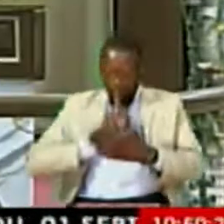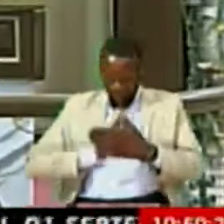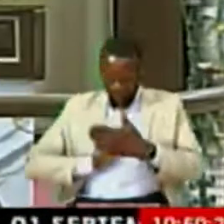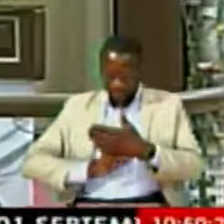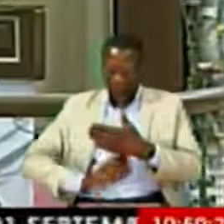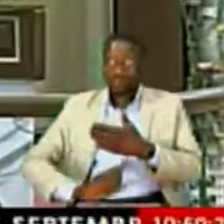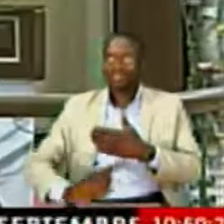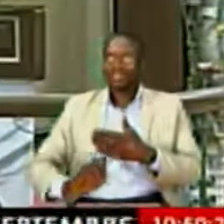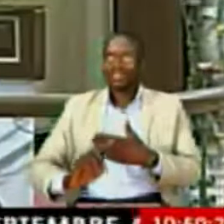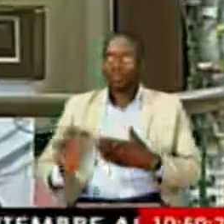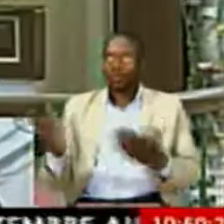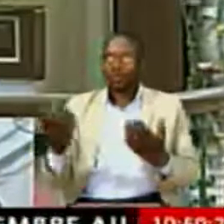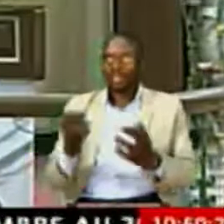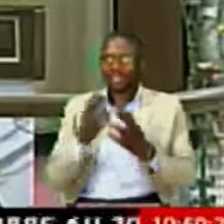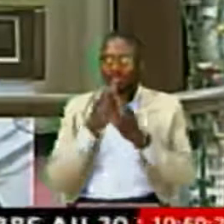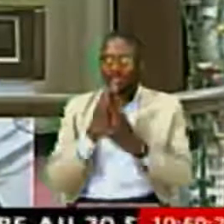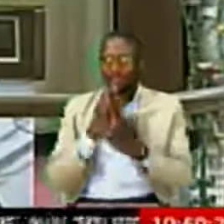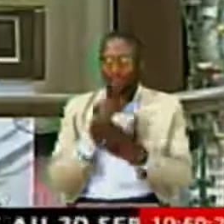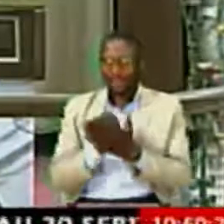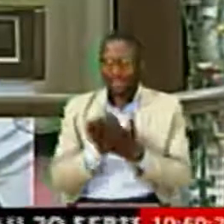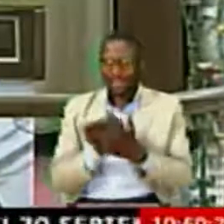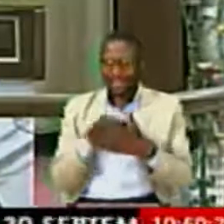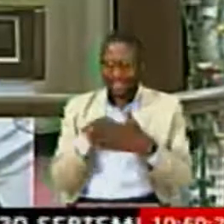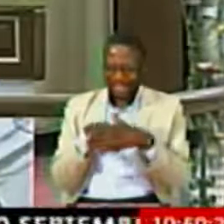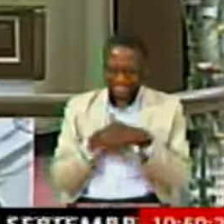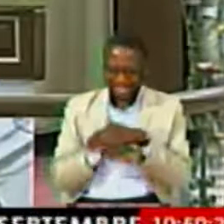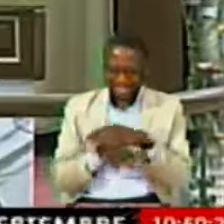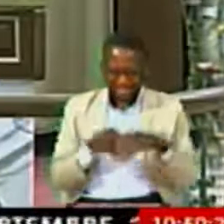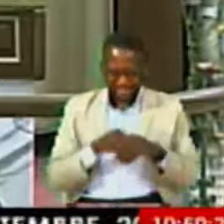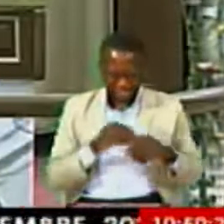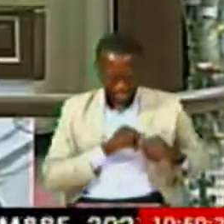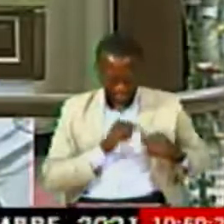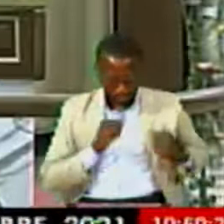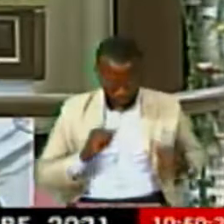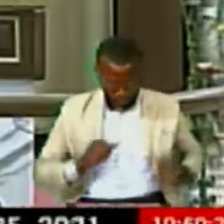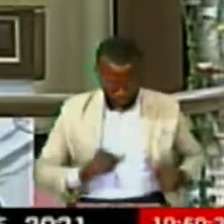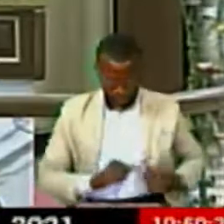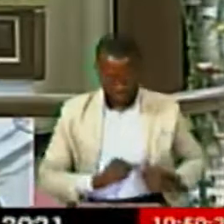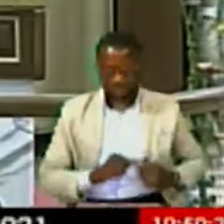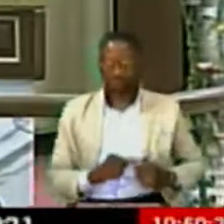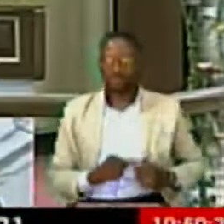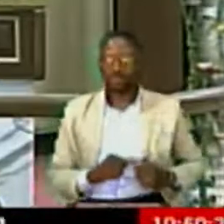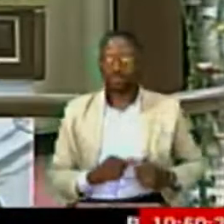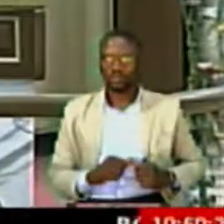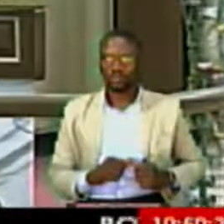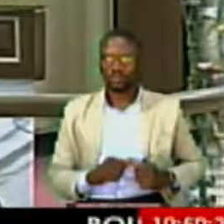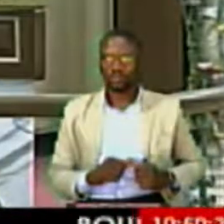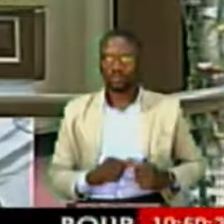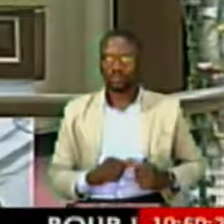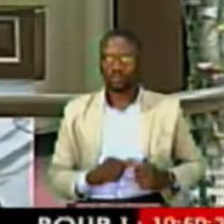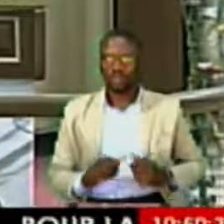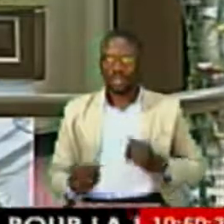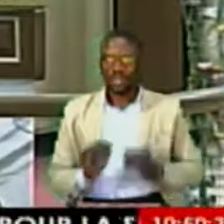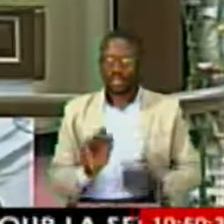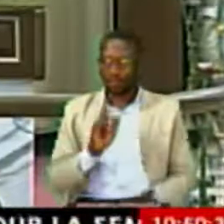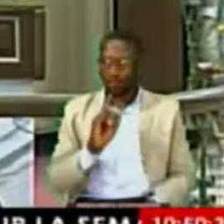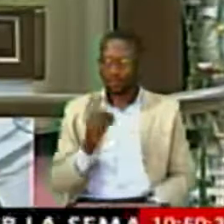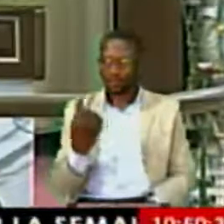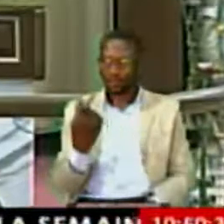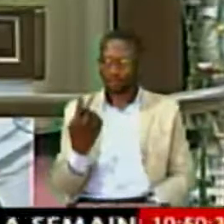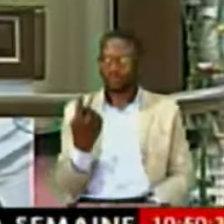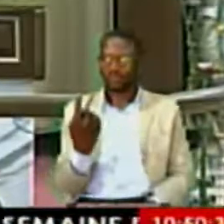quand nous disons amen, when we say amen, elle va dans le cœur. It goes in the heart. Amen. Quand vous êtes seul, when you are